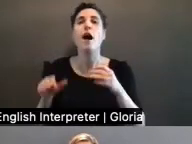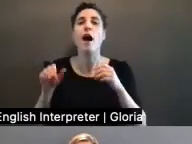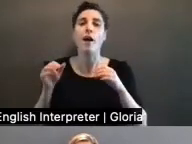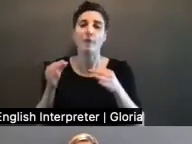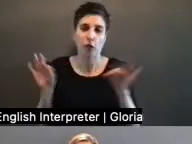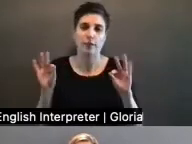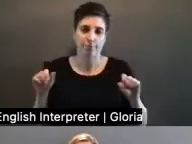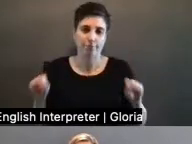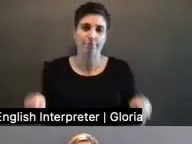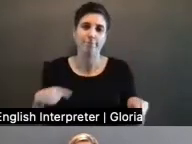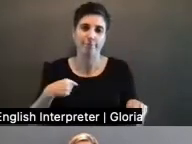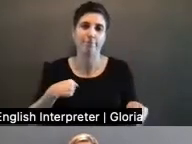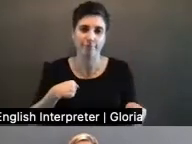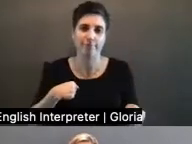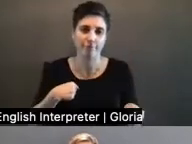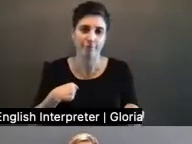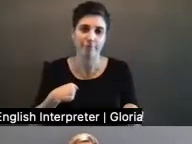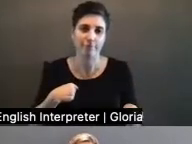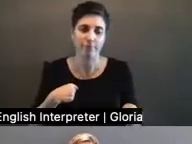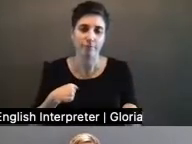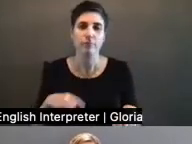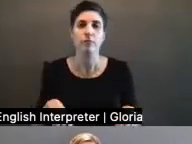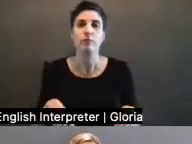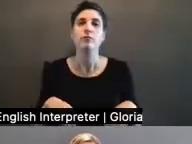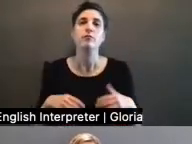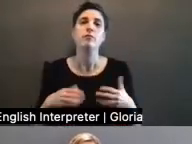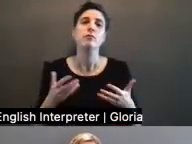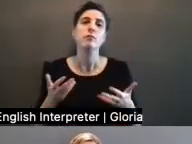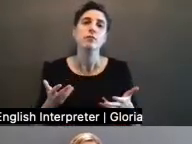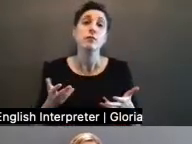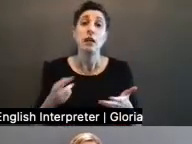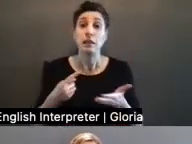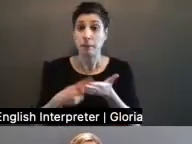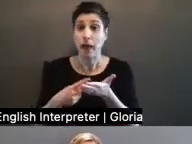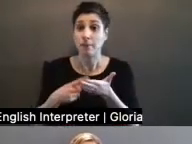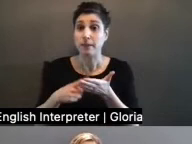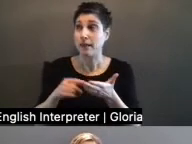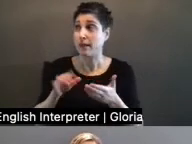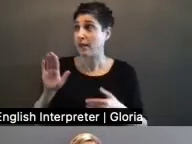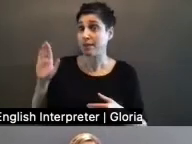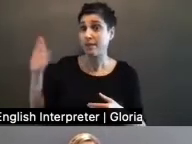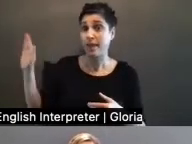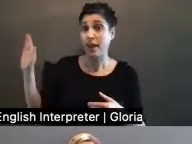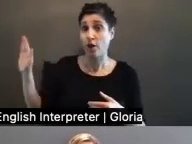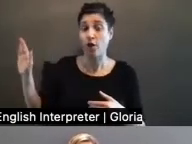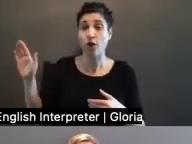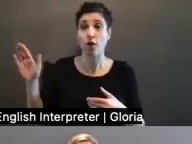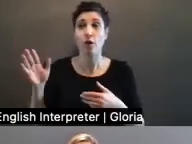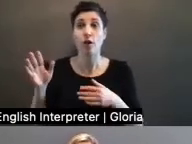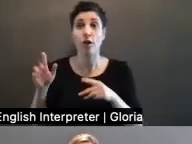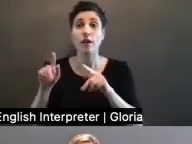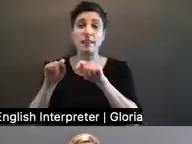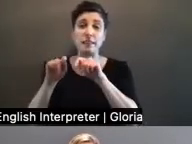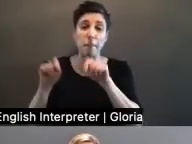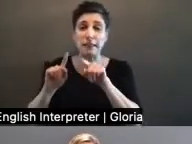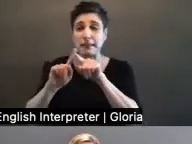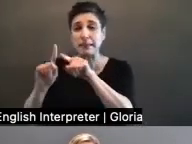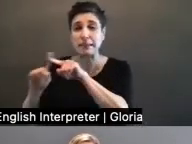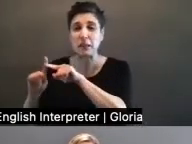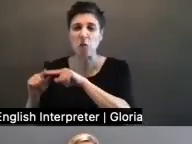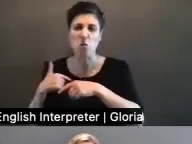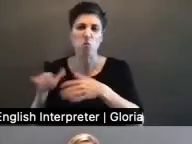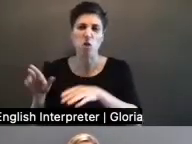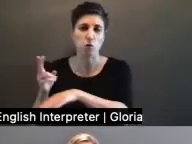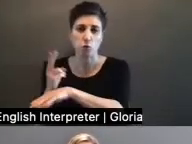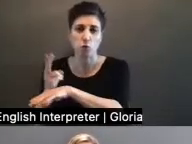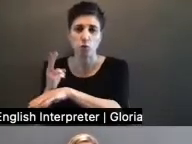for. If I didn't want to use any of the templates, I could have just said create from scratch and start all over from the beginning with